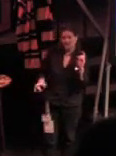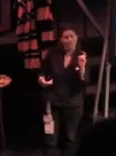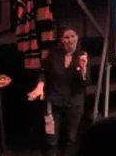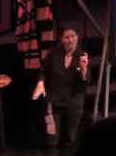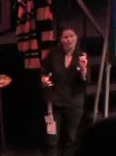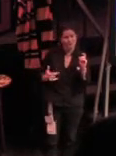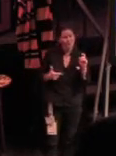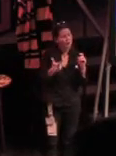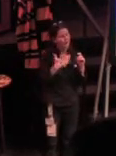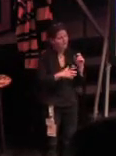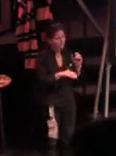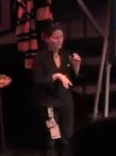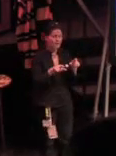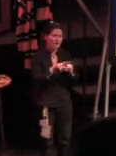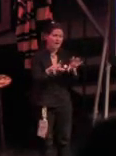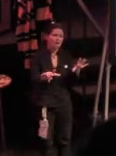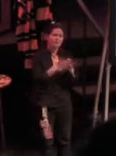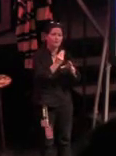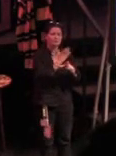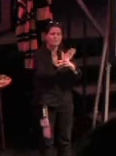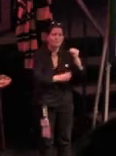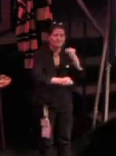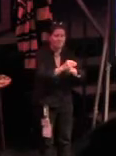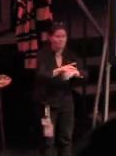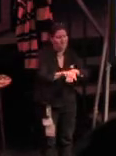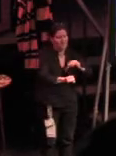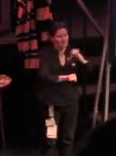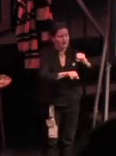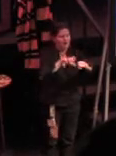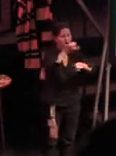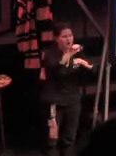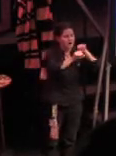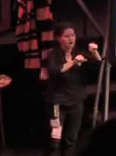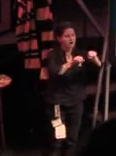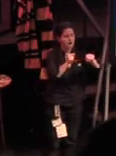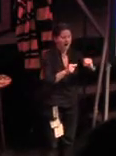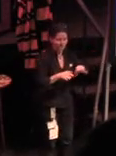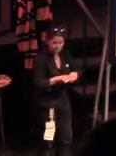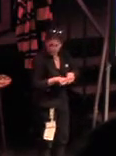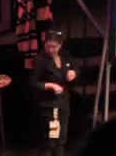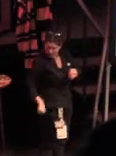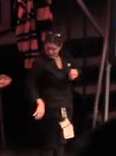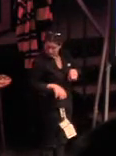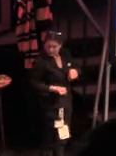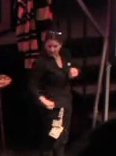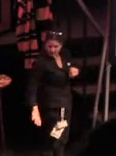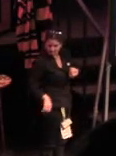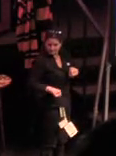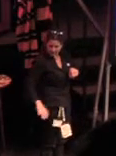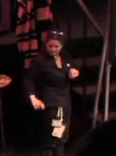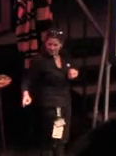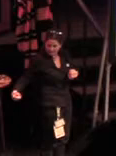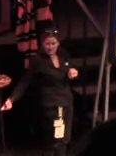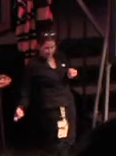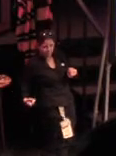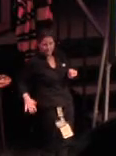it. I think the consultancy model in Sour Lemons is the thing that makes the difference, in all honesty. It's given